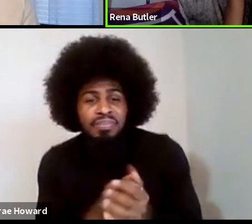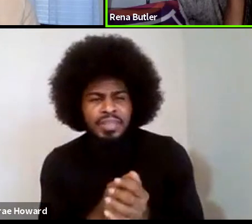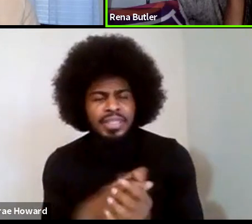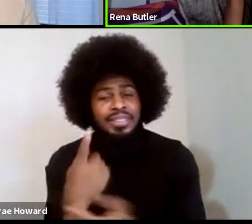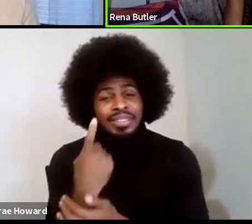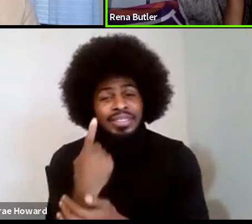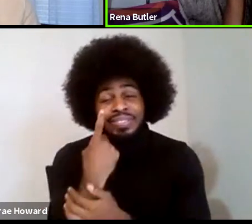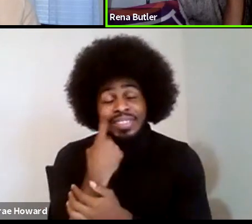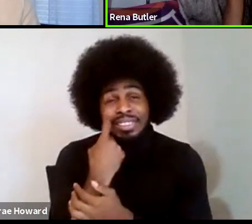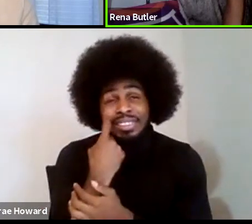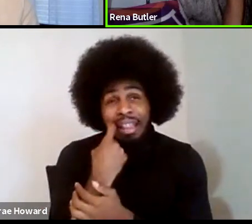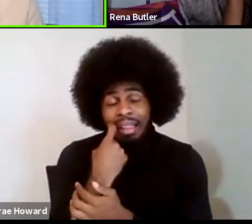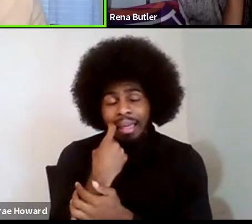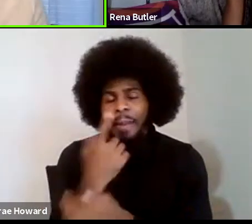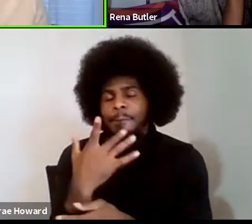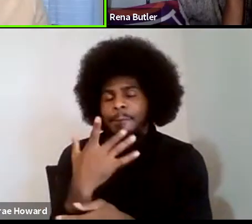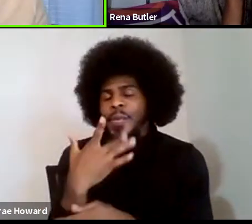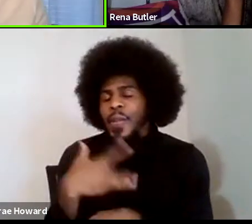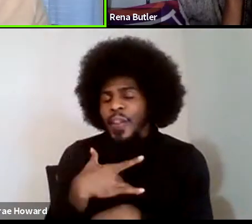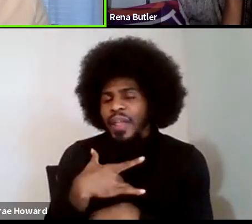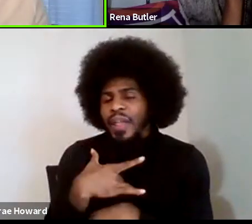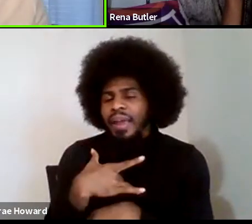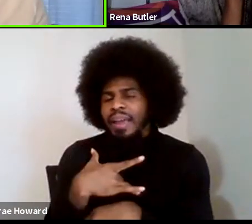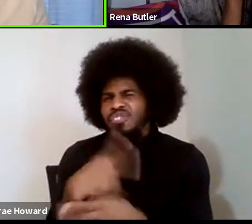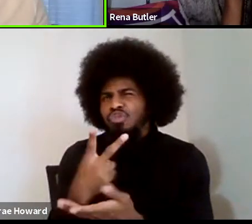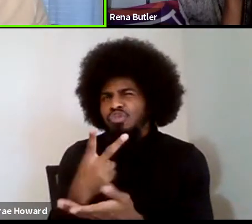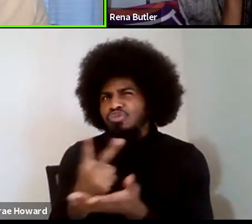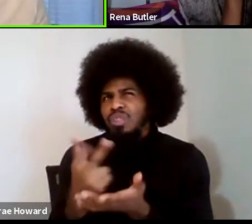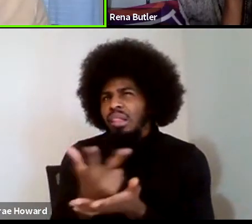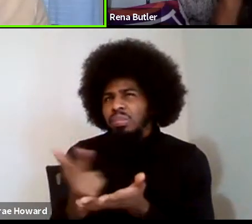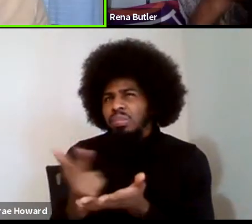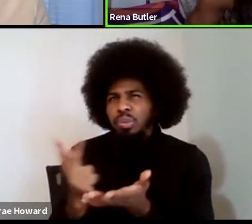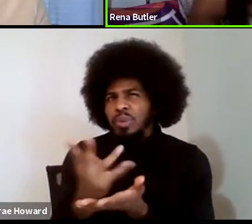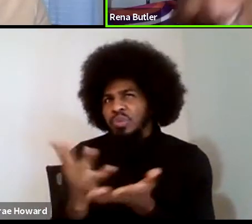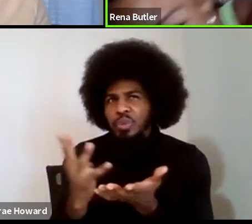few weekends ago. And wait, what?